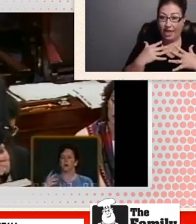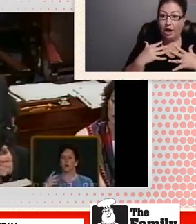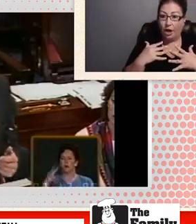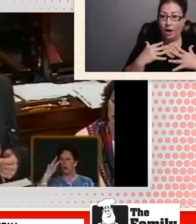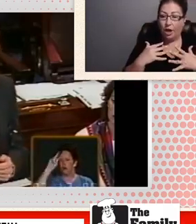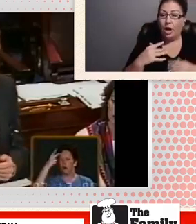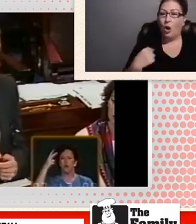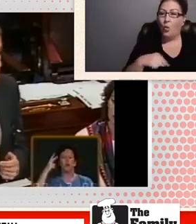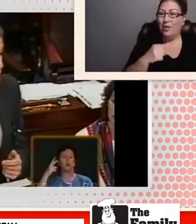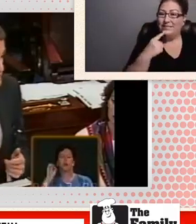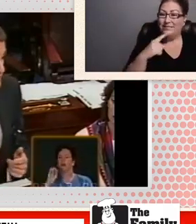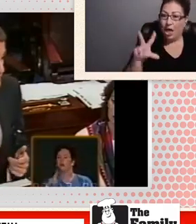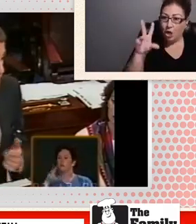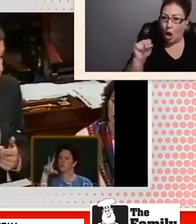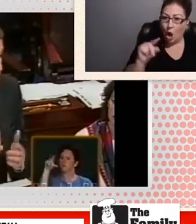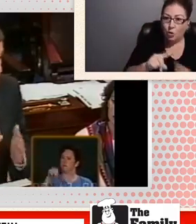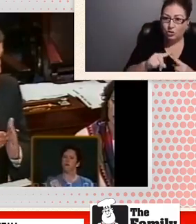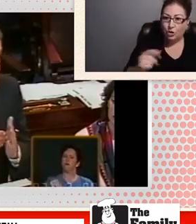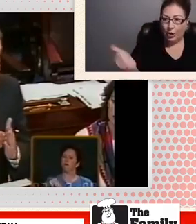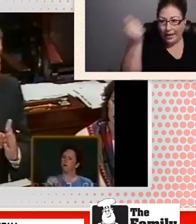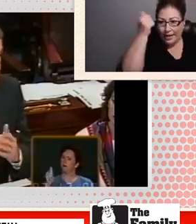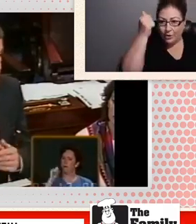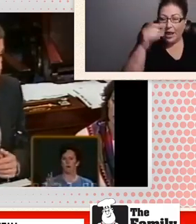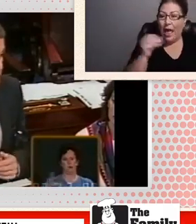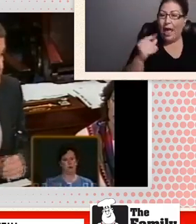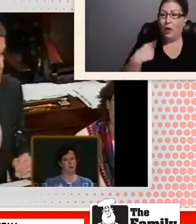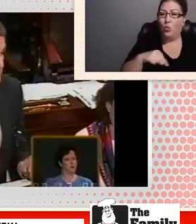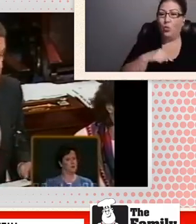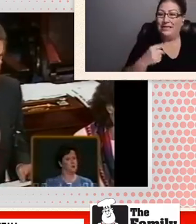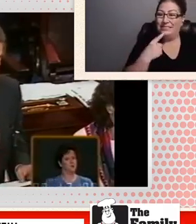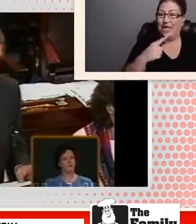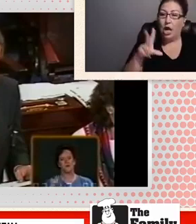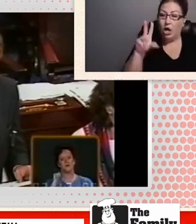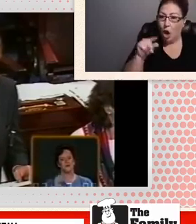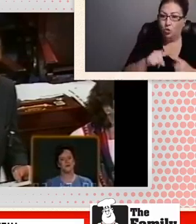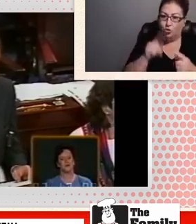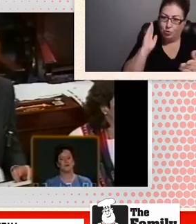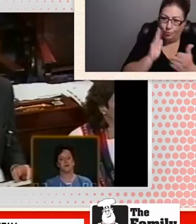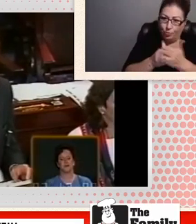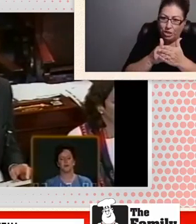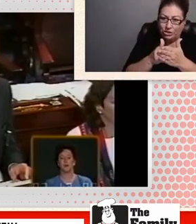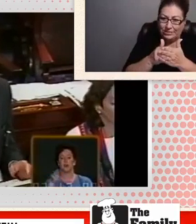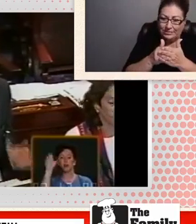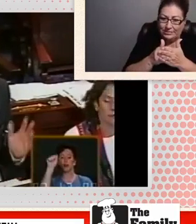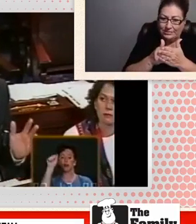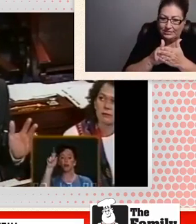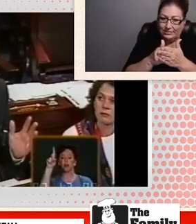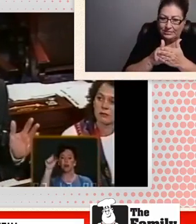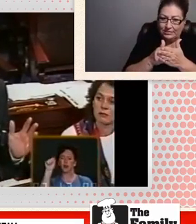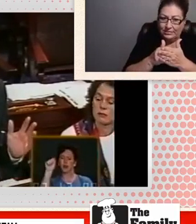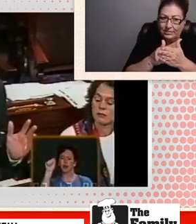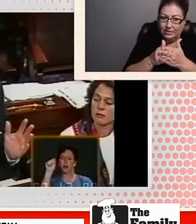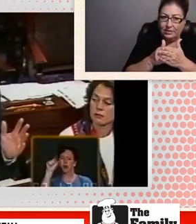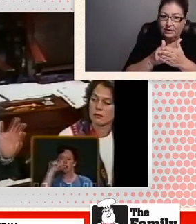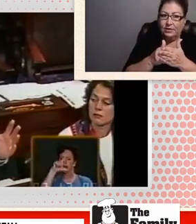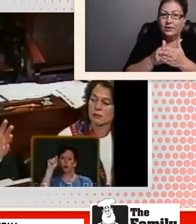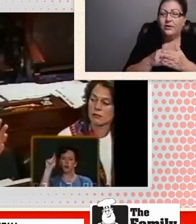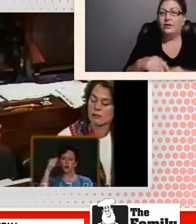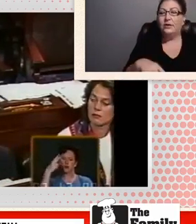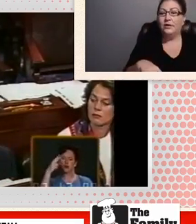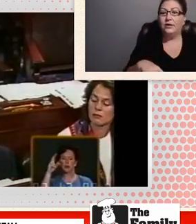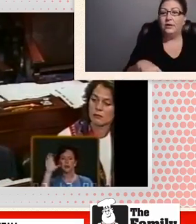to ignorance, and that we say no to prejudice. The ADA is indeed the 20th century